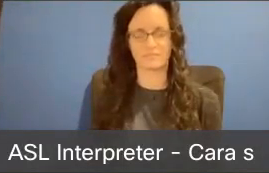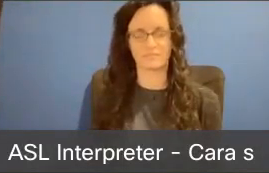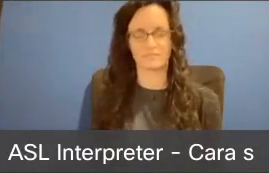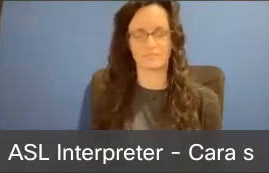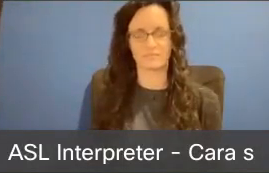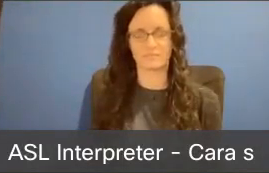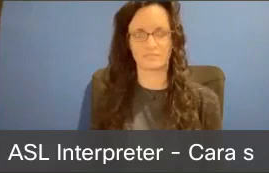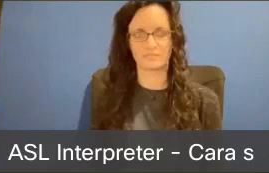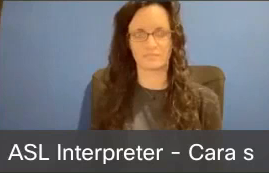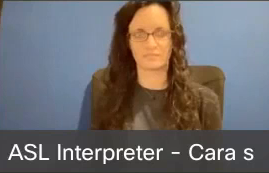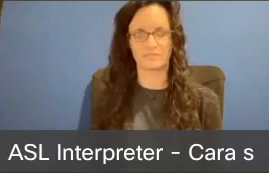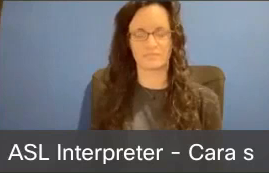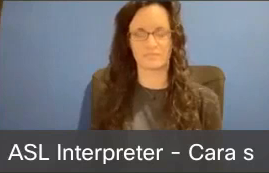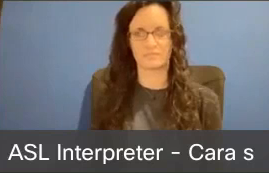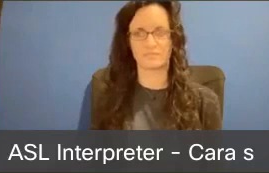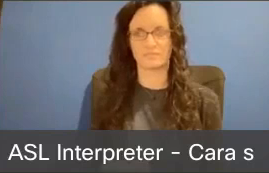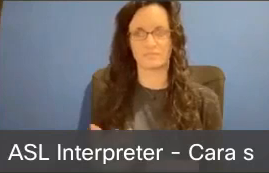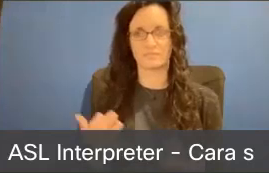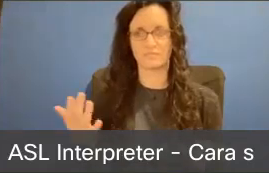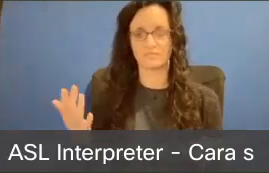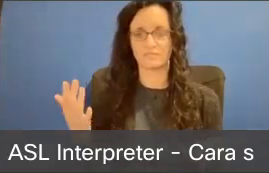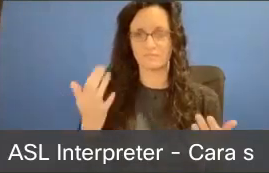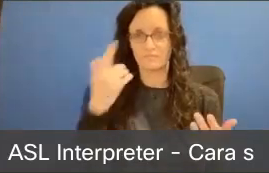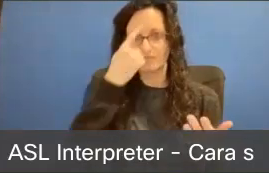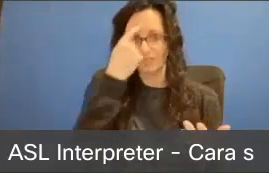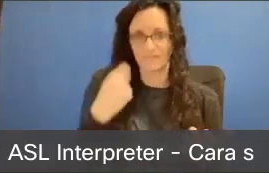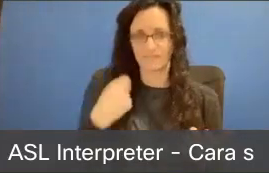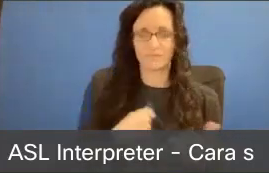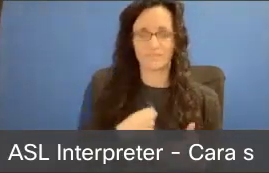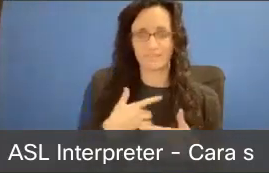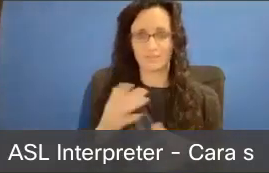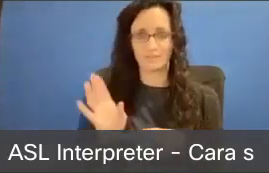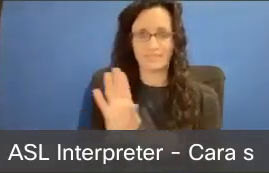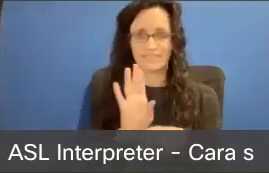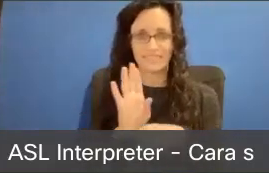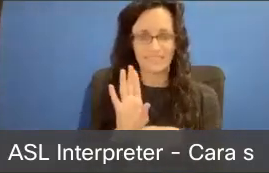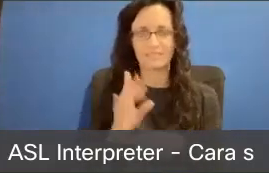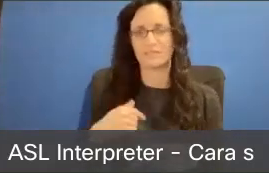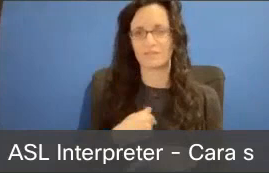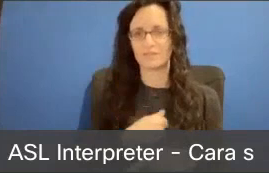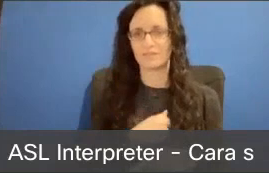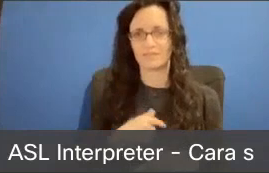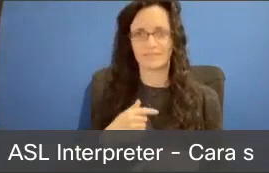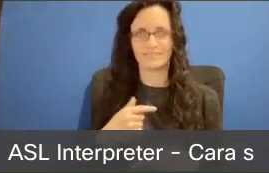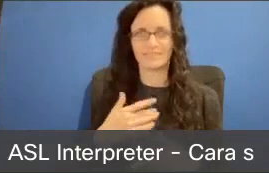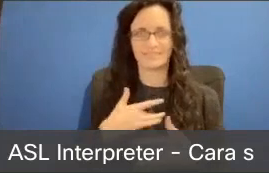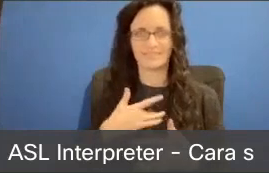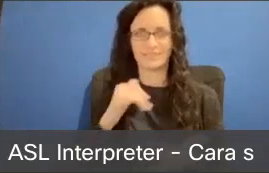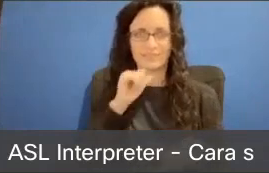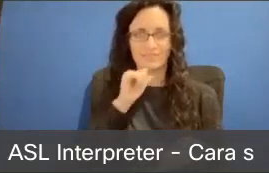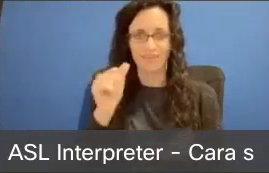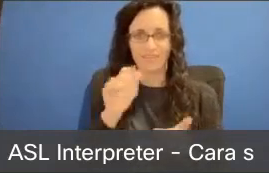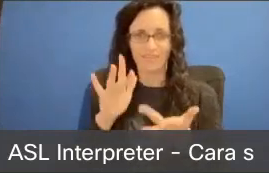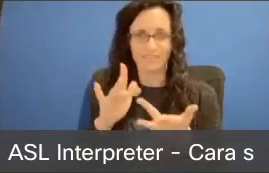different directions, people often won't talk to providers, right? Y'all, none of you said I would pick up the phone and call a therapist,